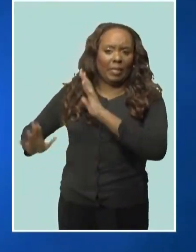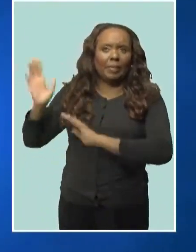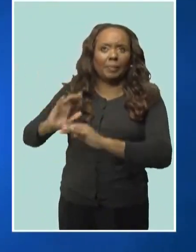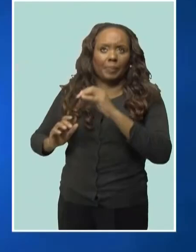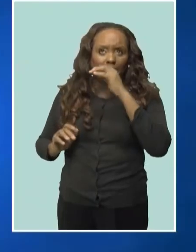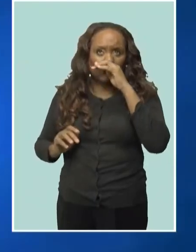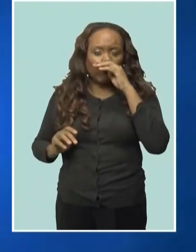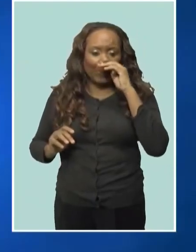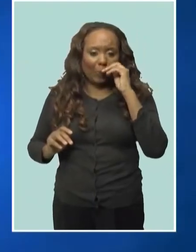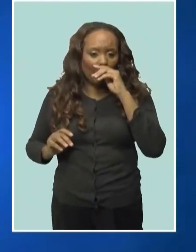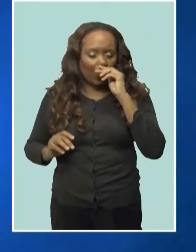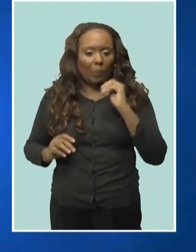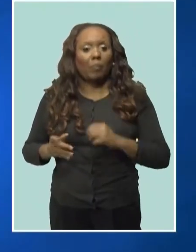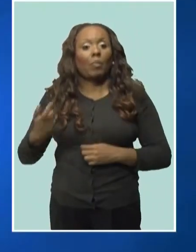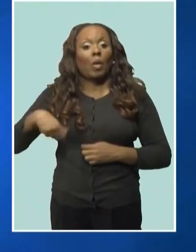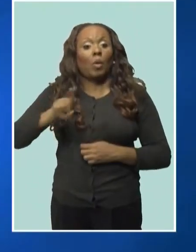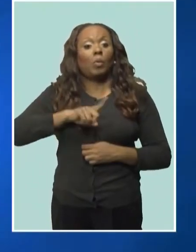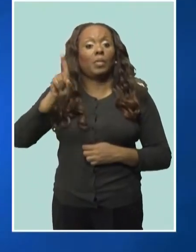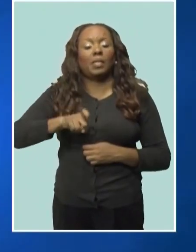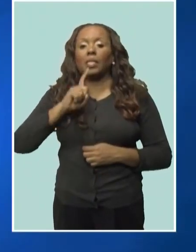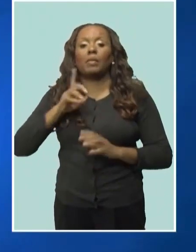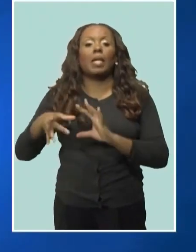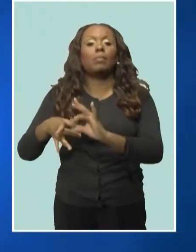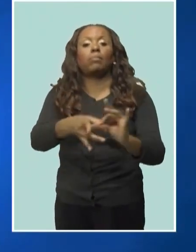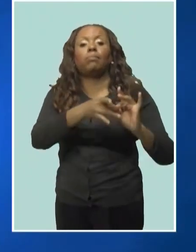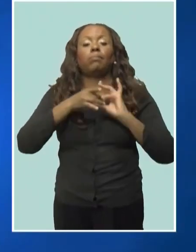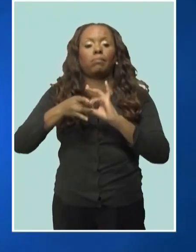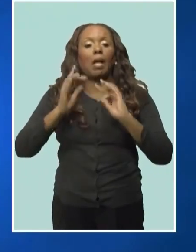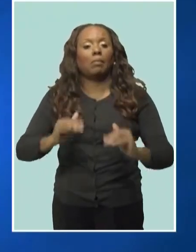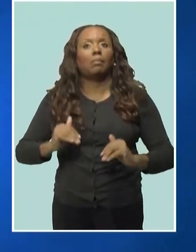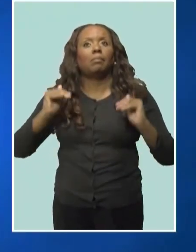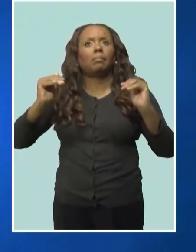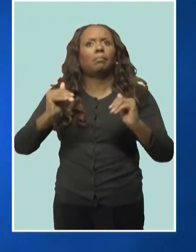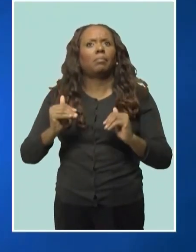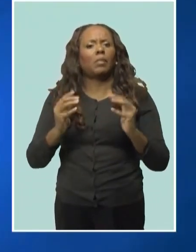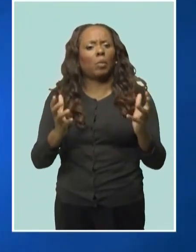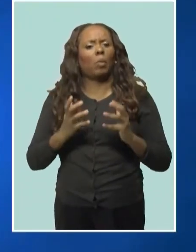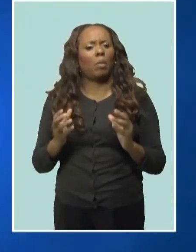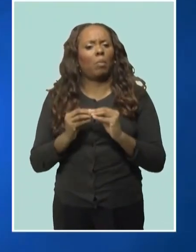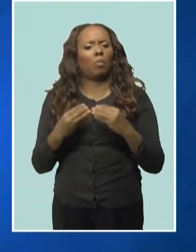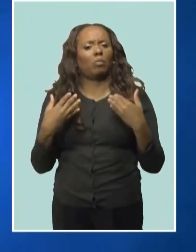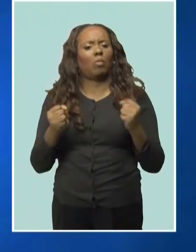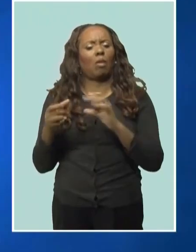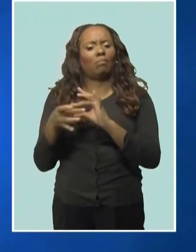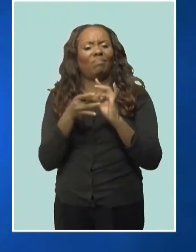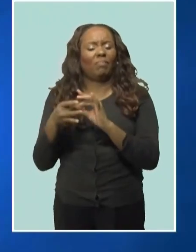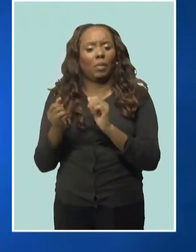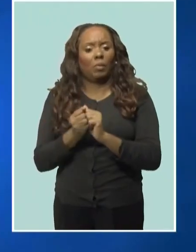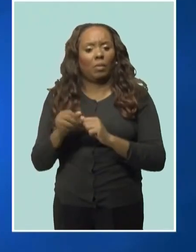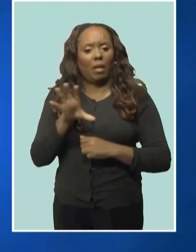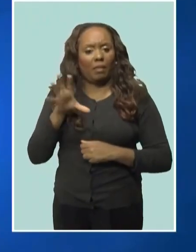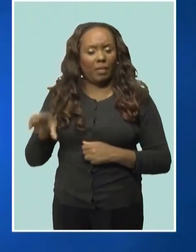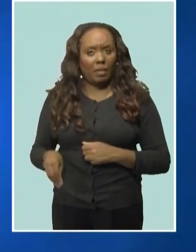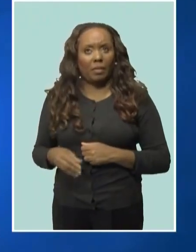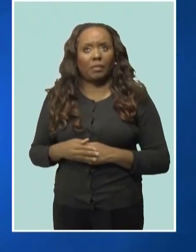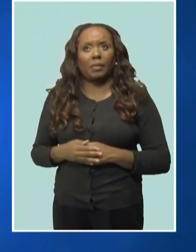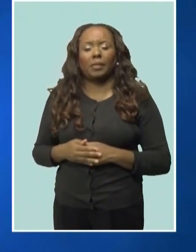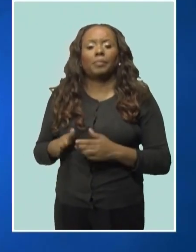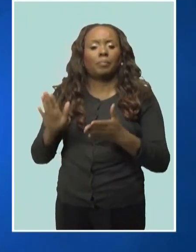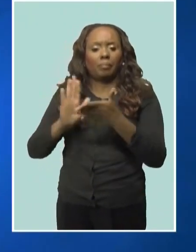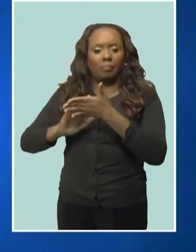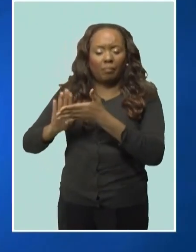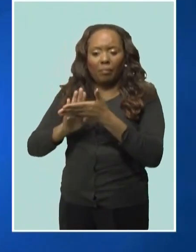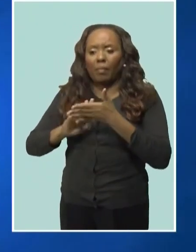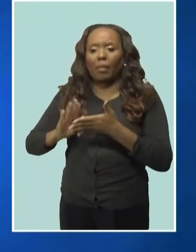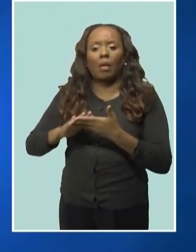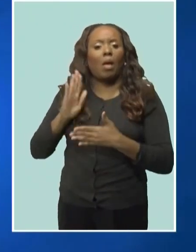has to be the rallying cry, as she called for stronger ties with Africa. She's also lauded the Liberians for making the final